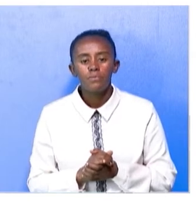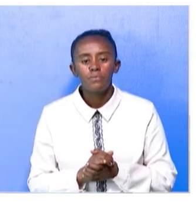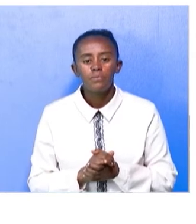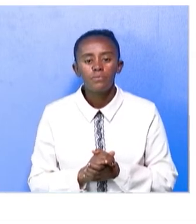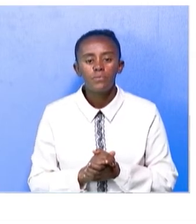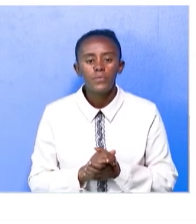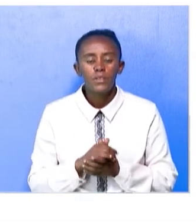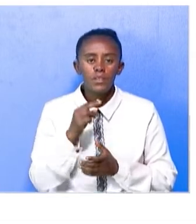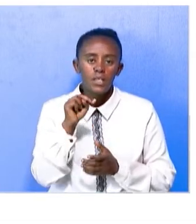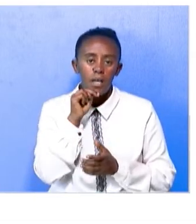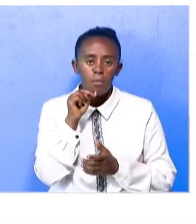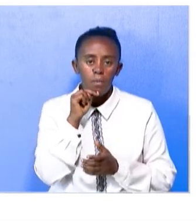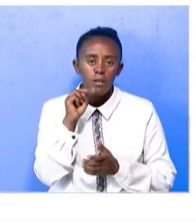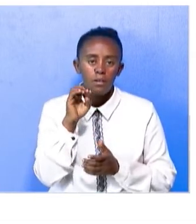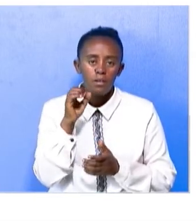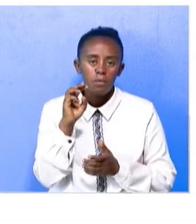Naima